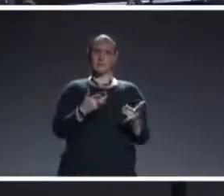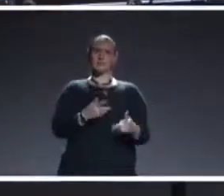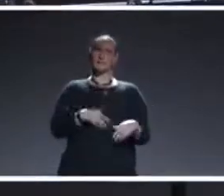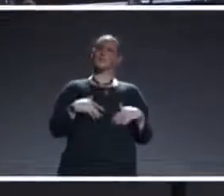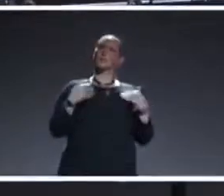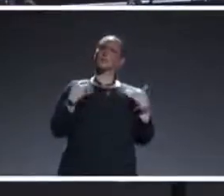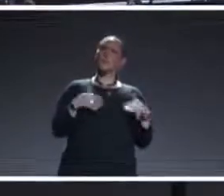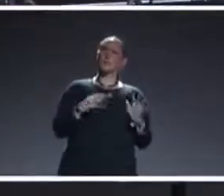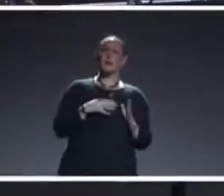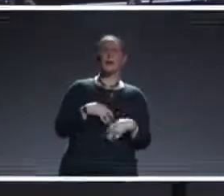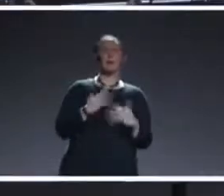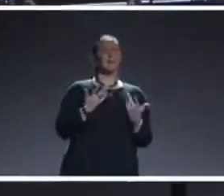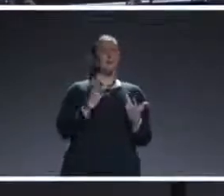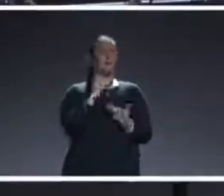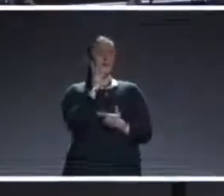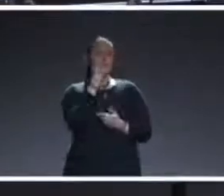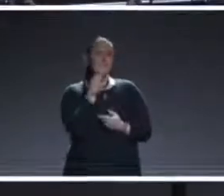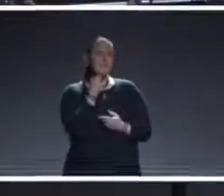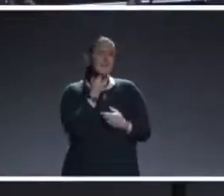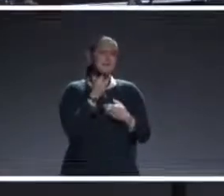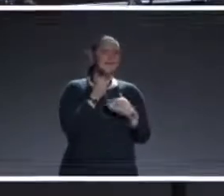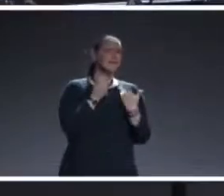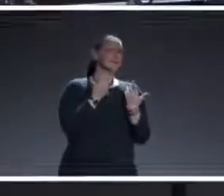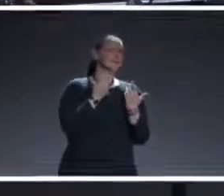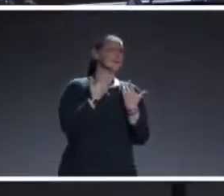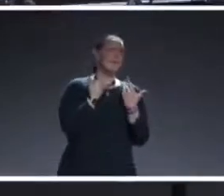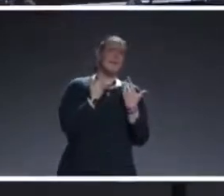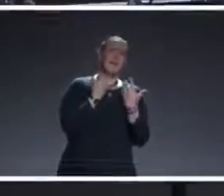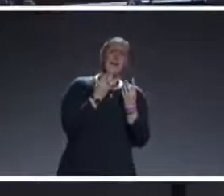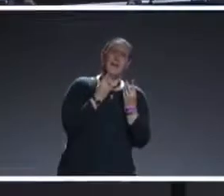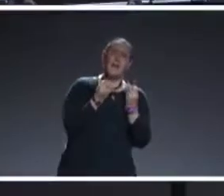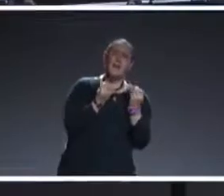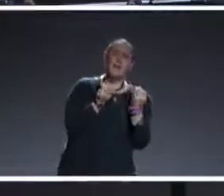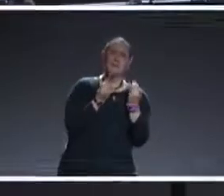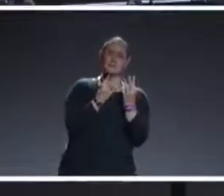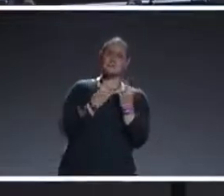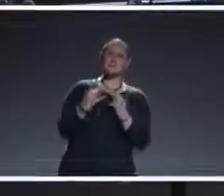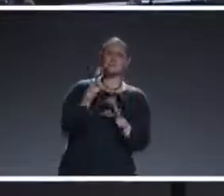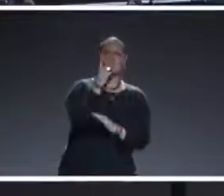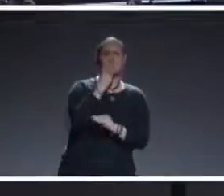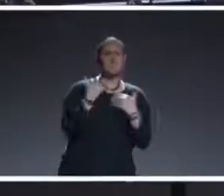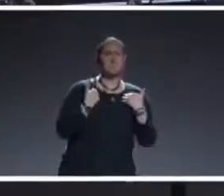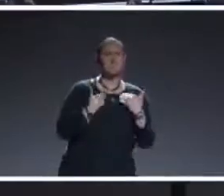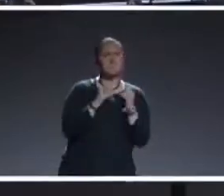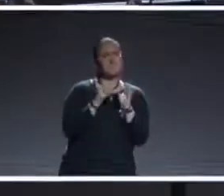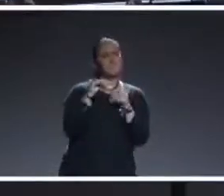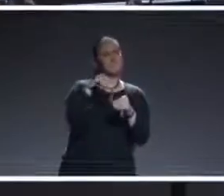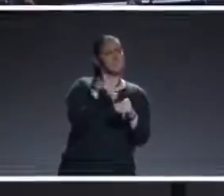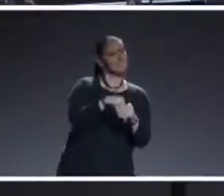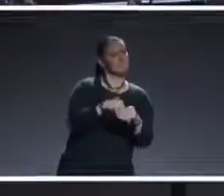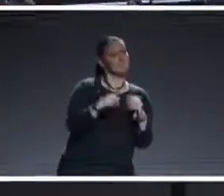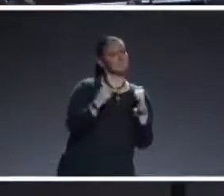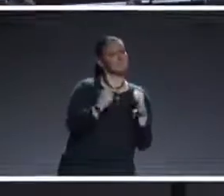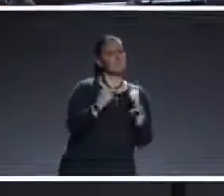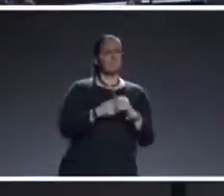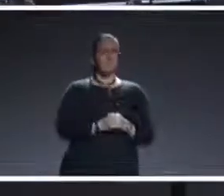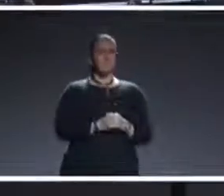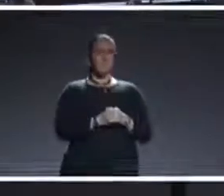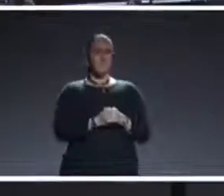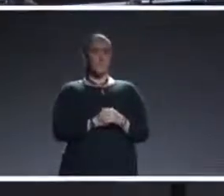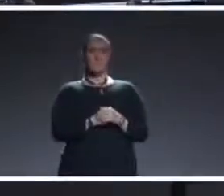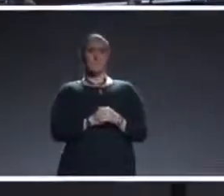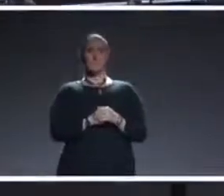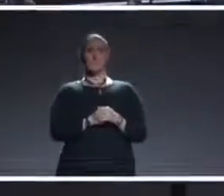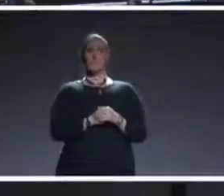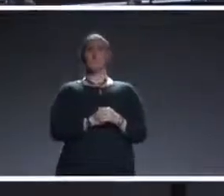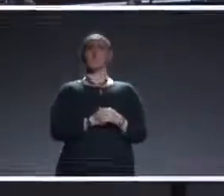it, and we loved it, and we thought that was it. It was done, and it was, and you know,